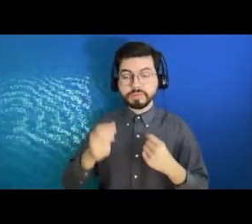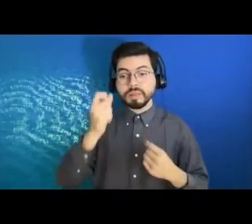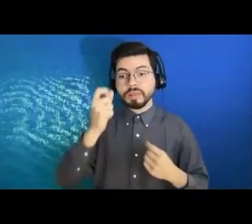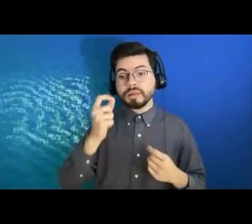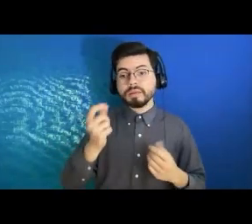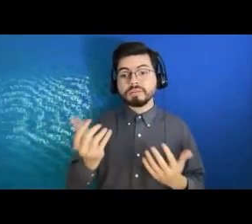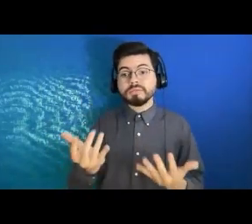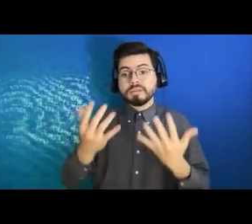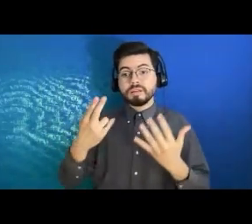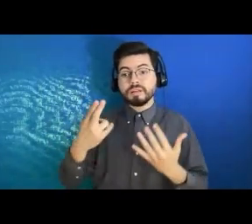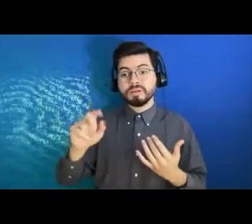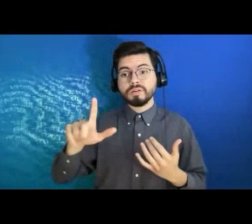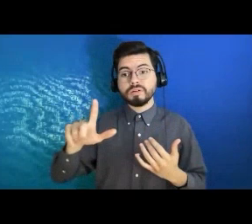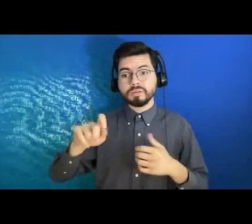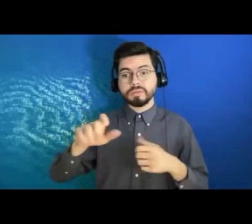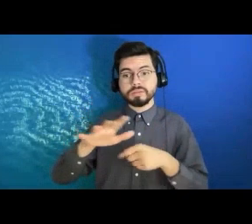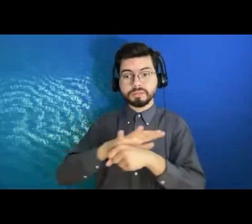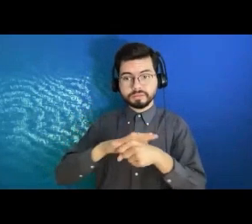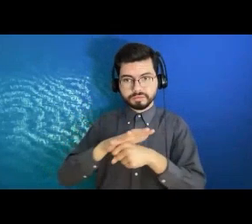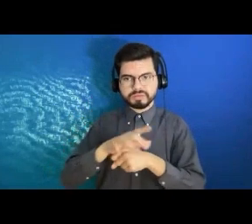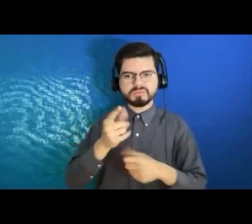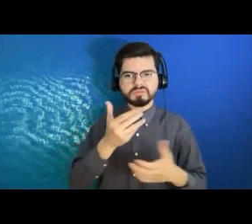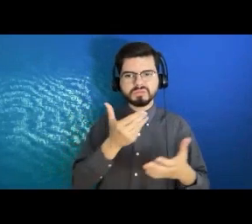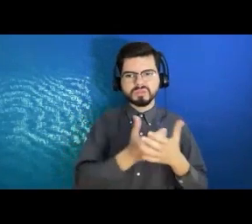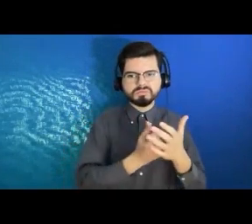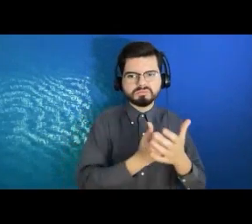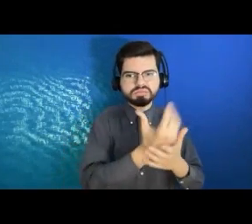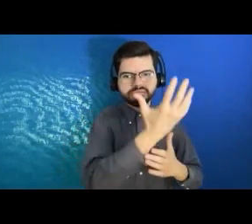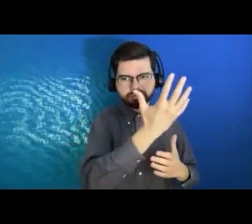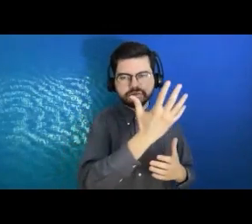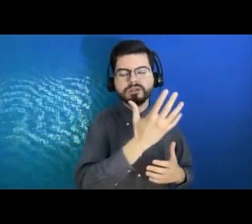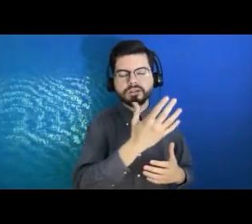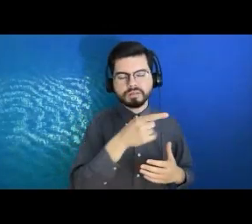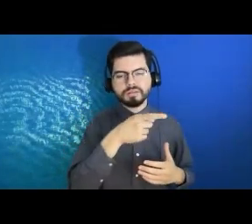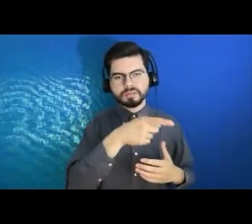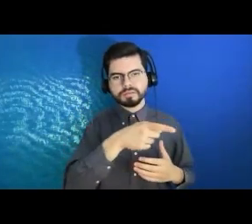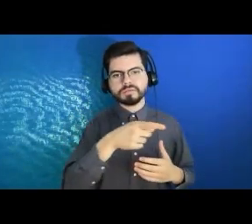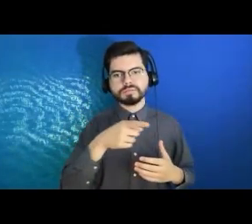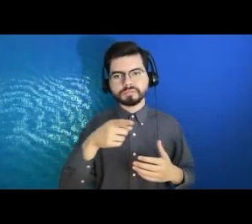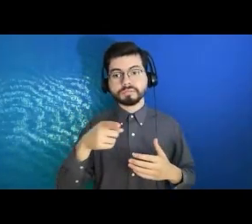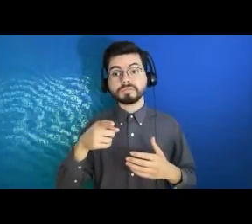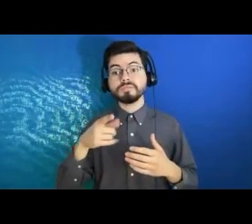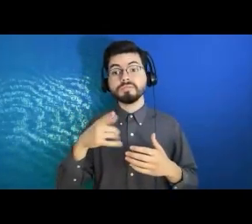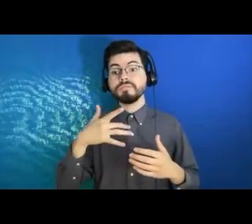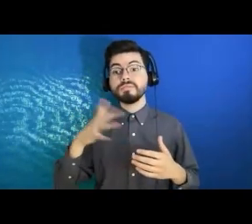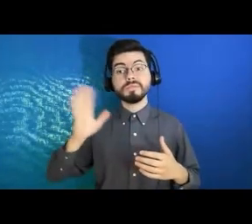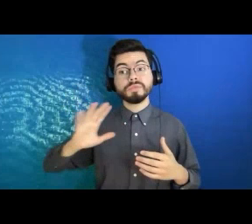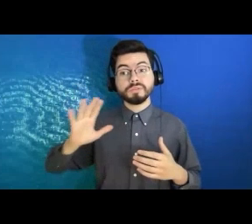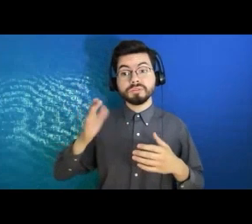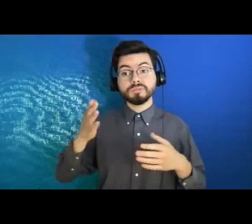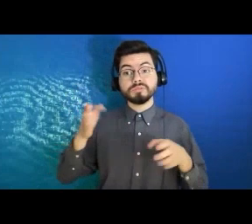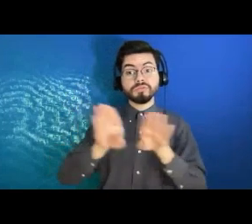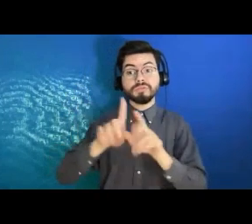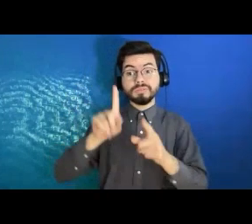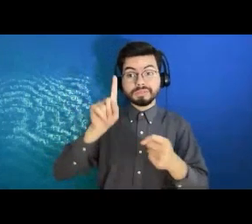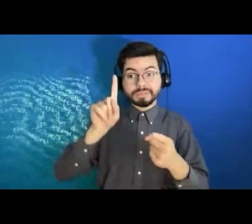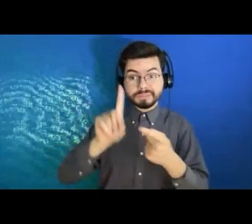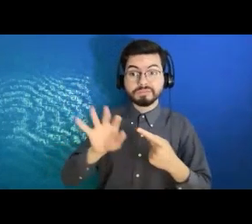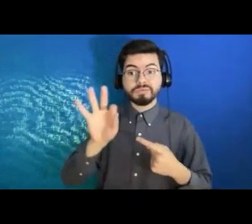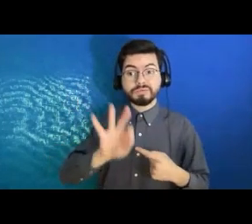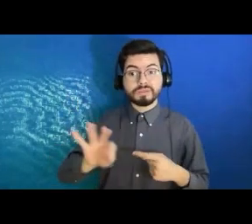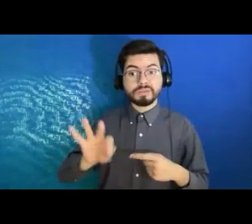Old Faithful, it used to be closed until the Friday of Memorial Day weekend, and then it would open up. This area used to